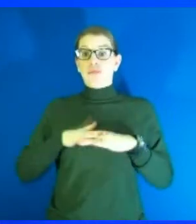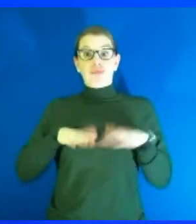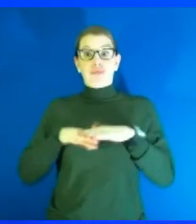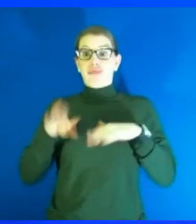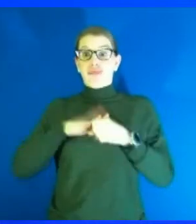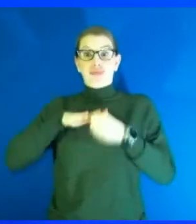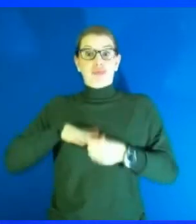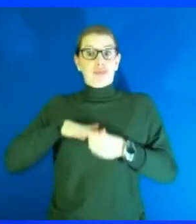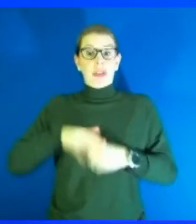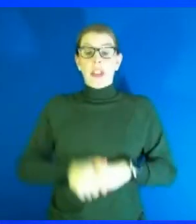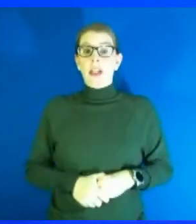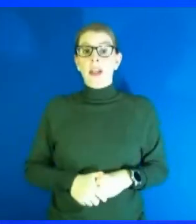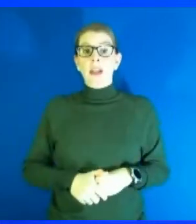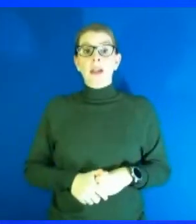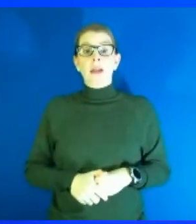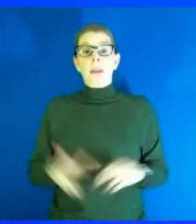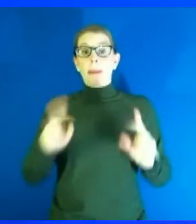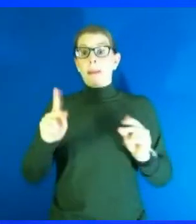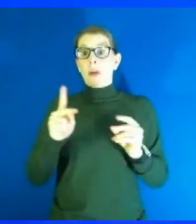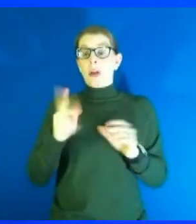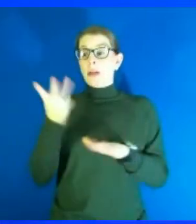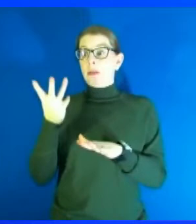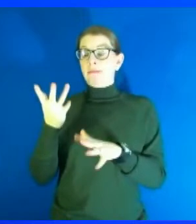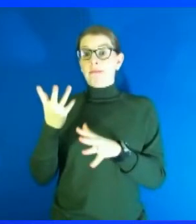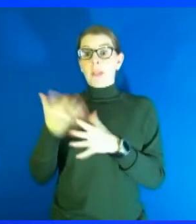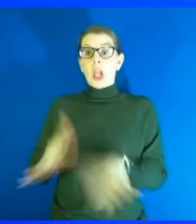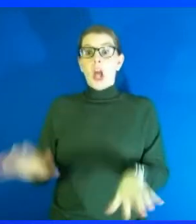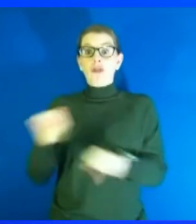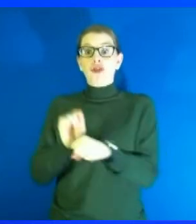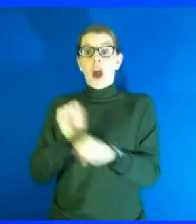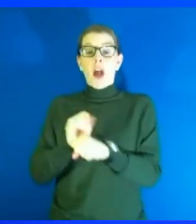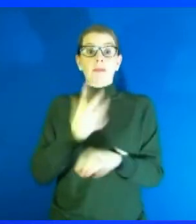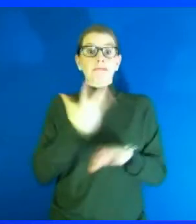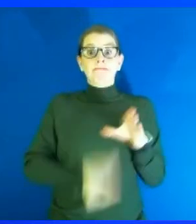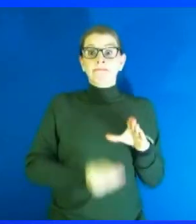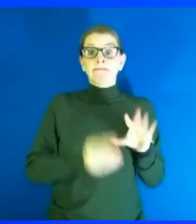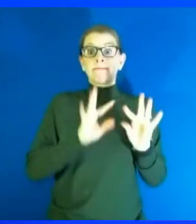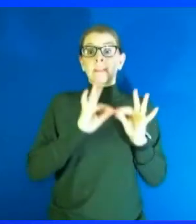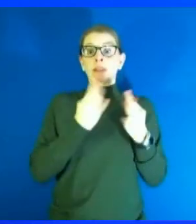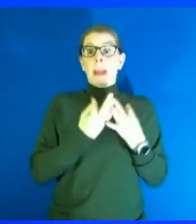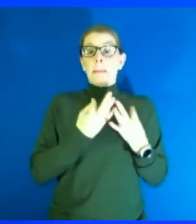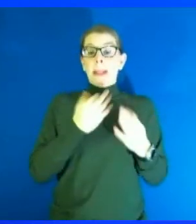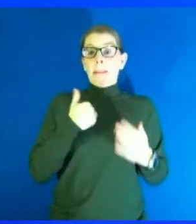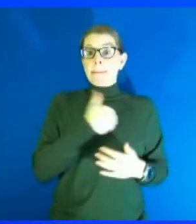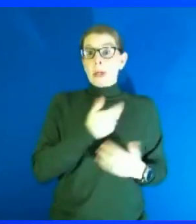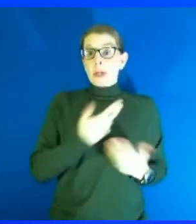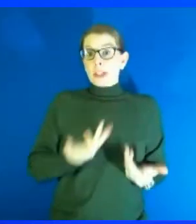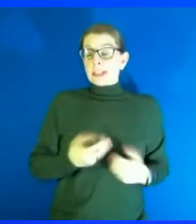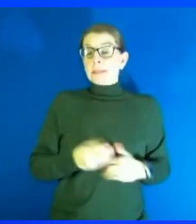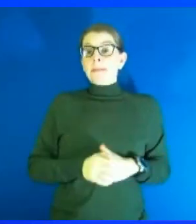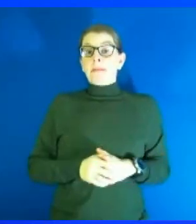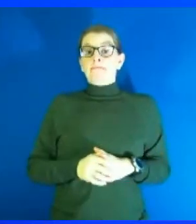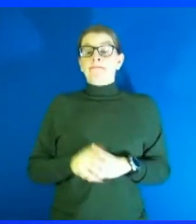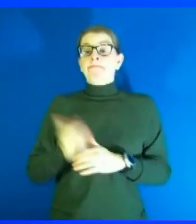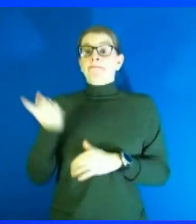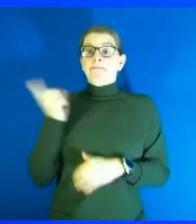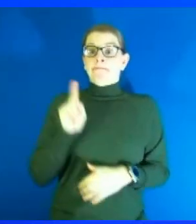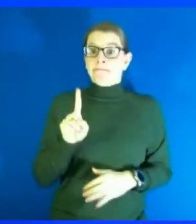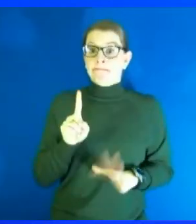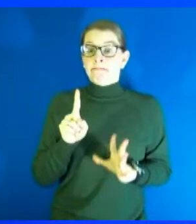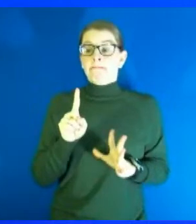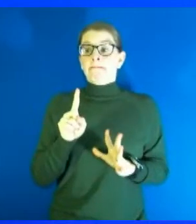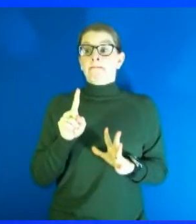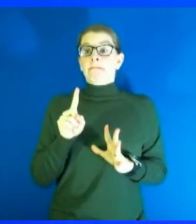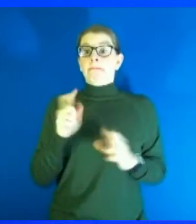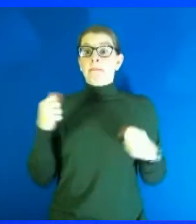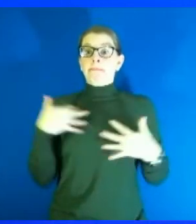stressful time. There's people who have lost their jobs, lost family members, and so they do come to us, and they're a lot more